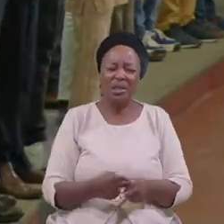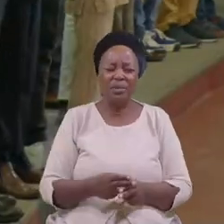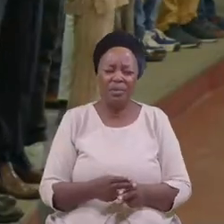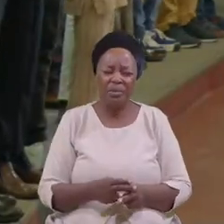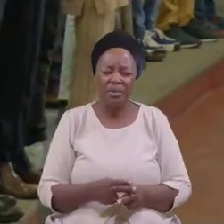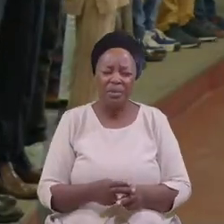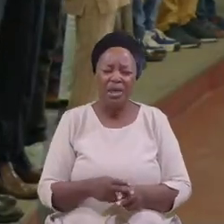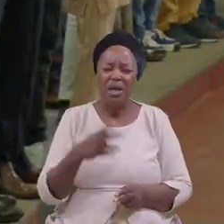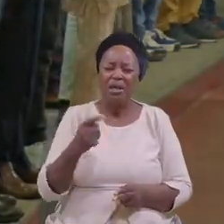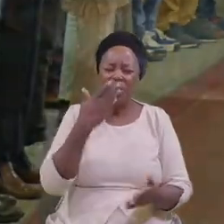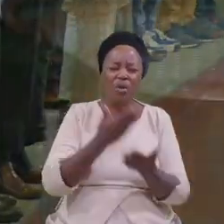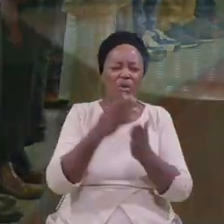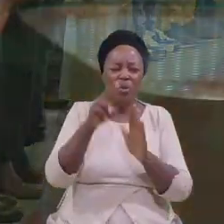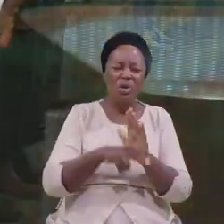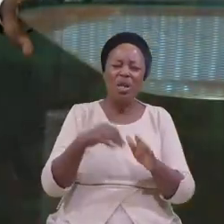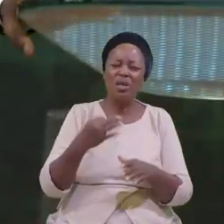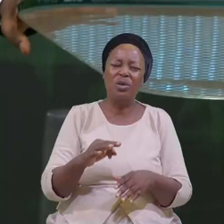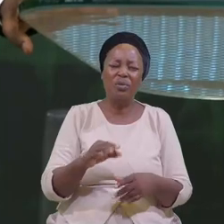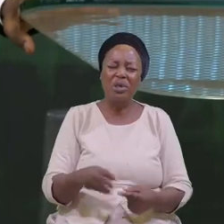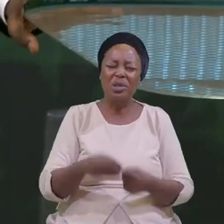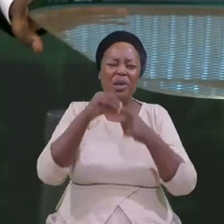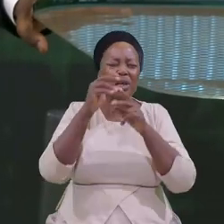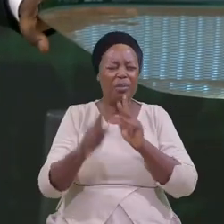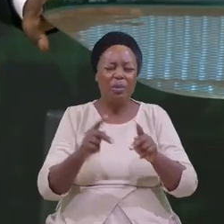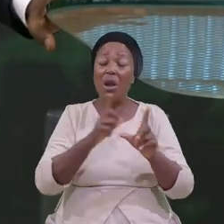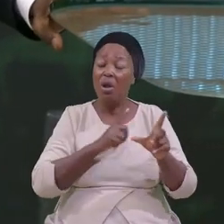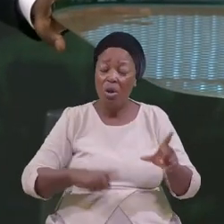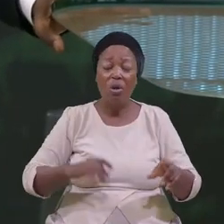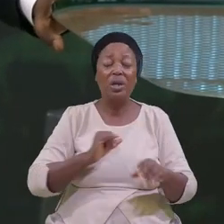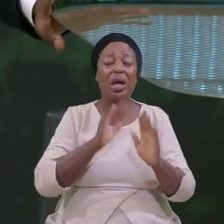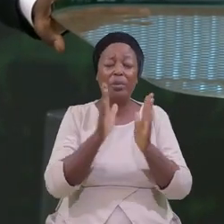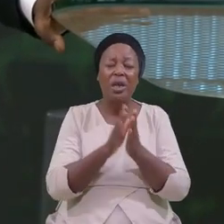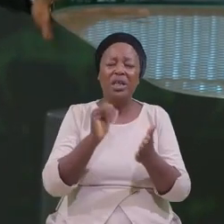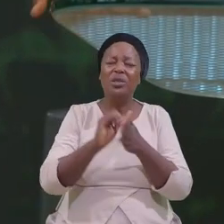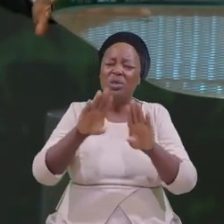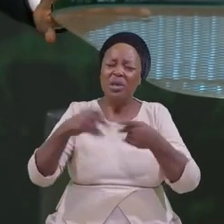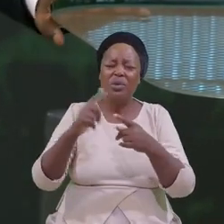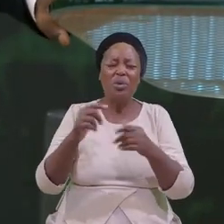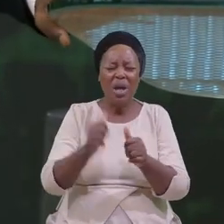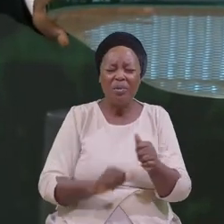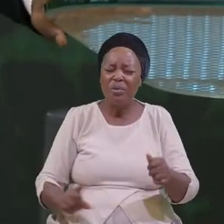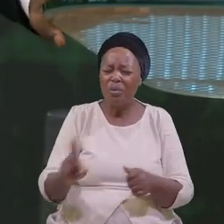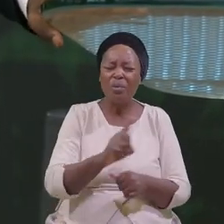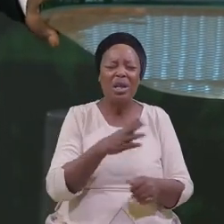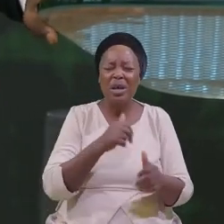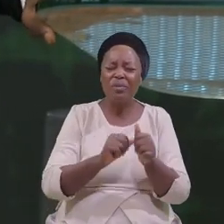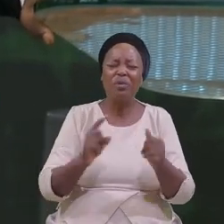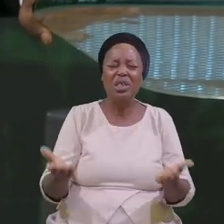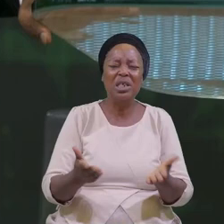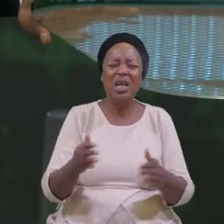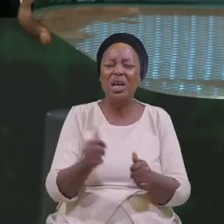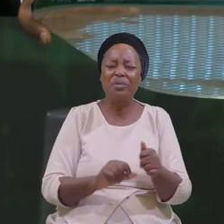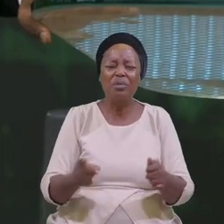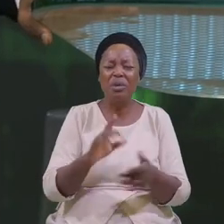The goodness of your peculiar people. Lord, I pray that you grant to everyone, everyone here,